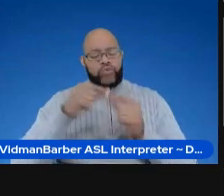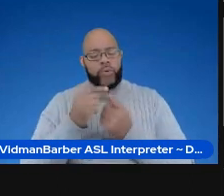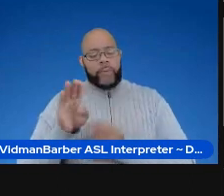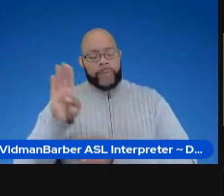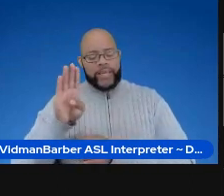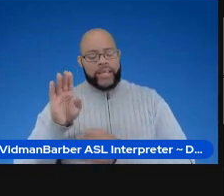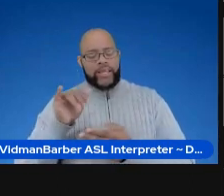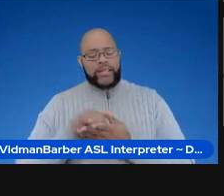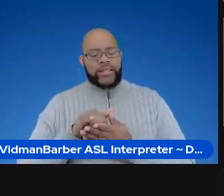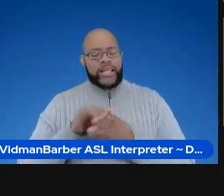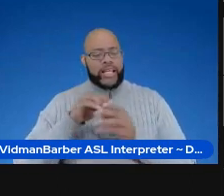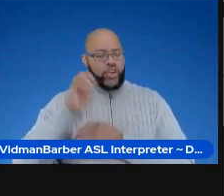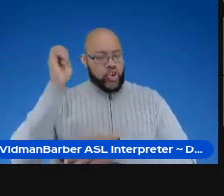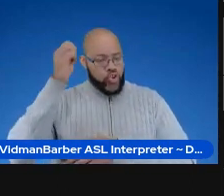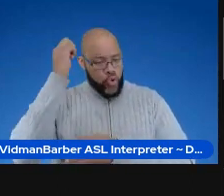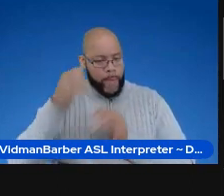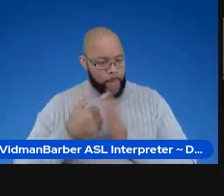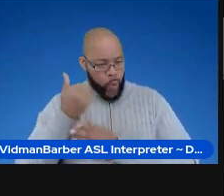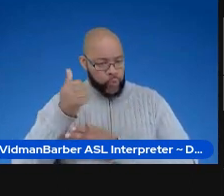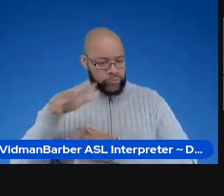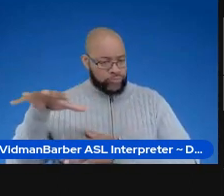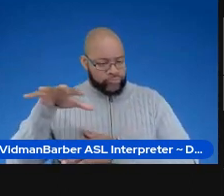in Europe, as